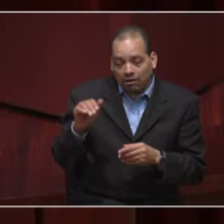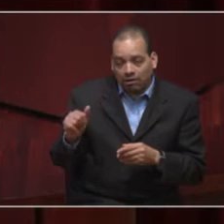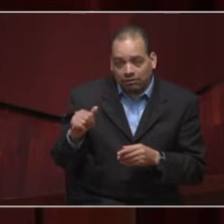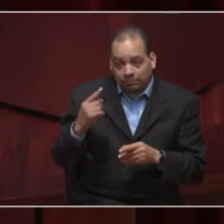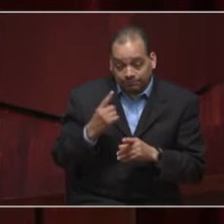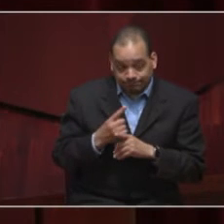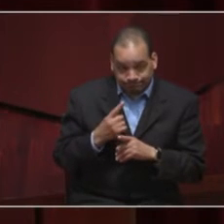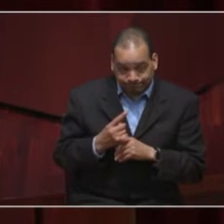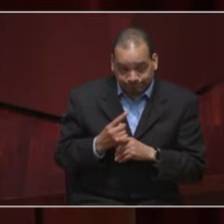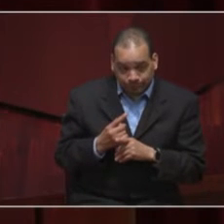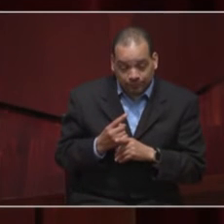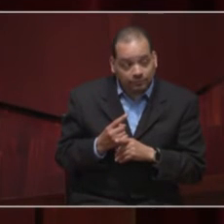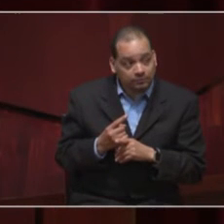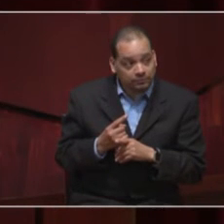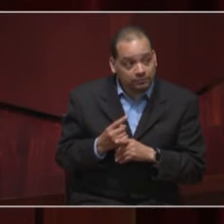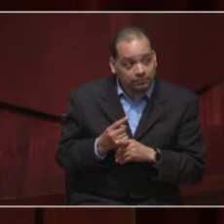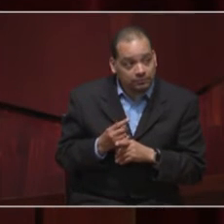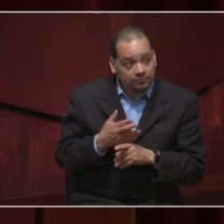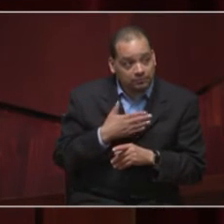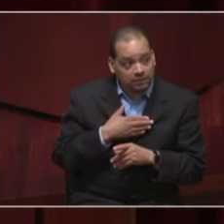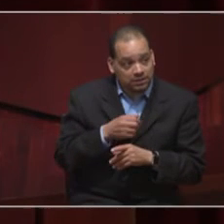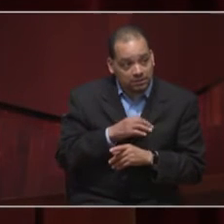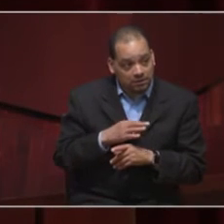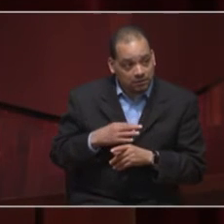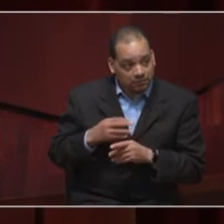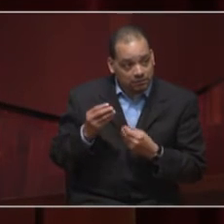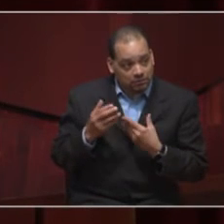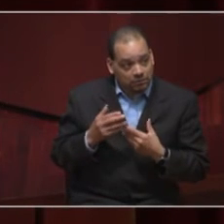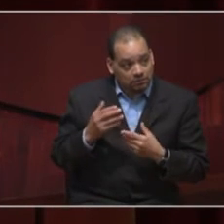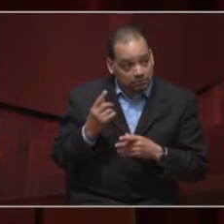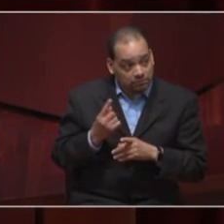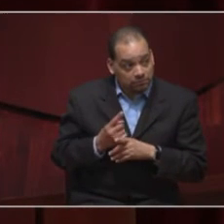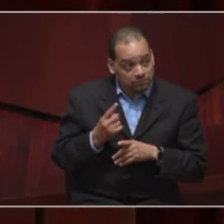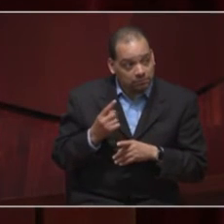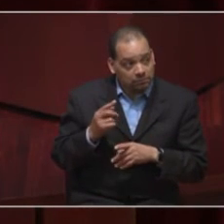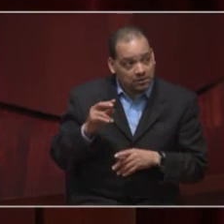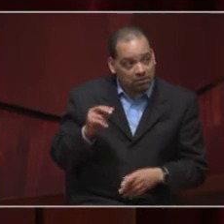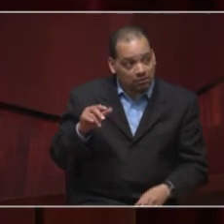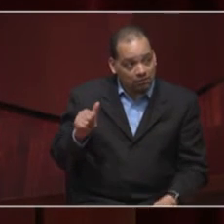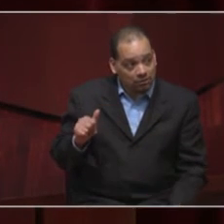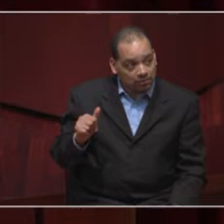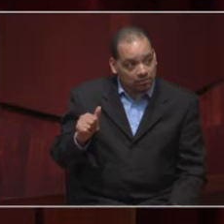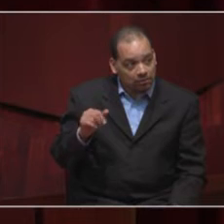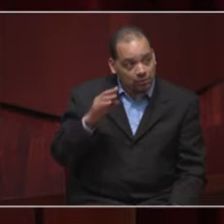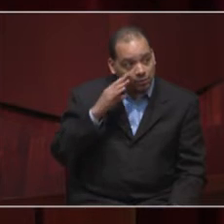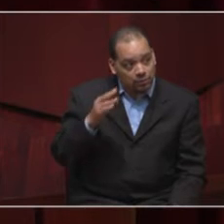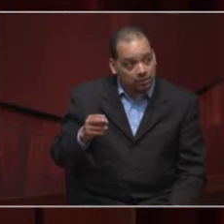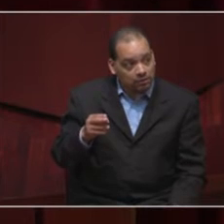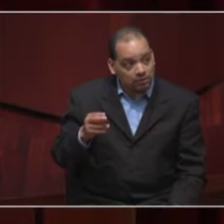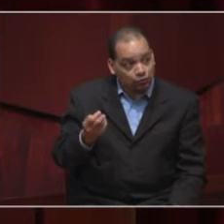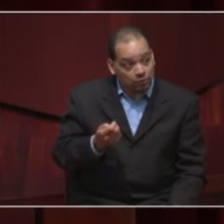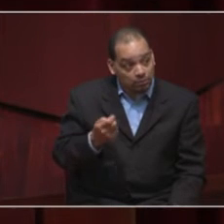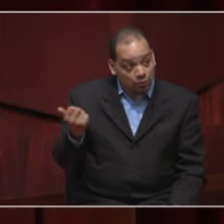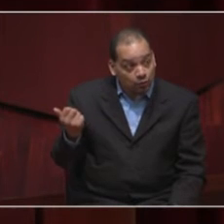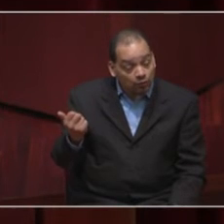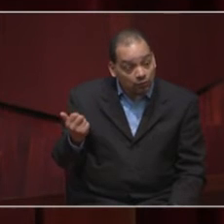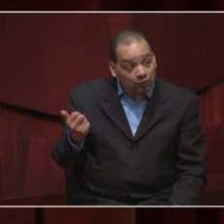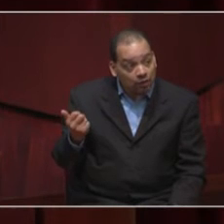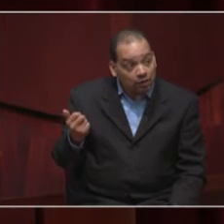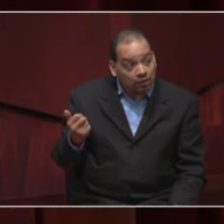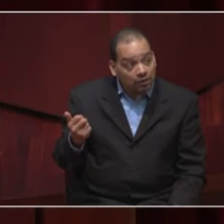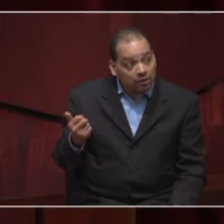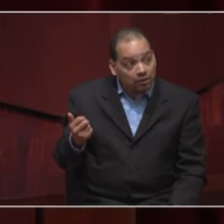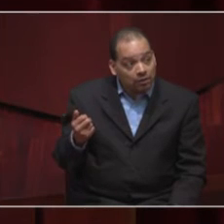correct, and this is what I'm hearing from my staff, is it correct that the National Archives removes them?